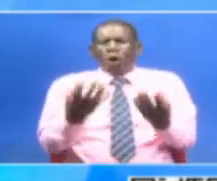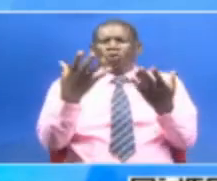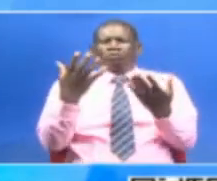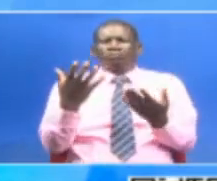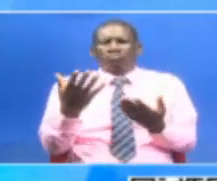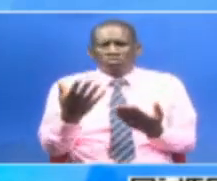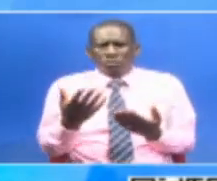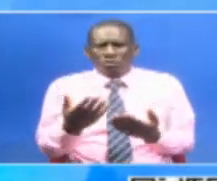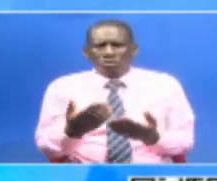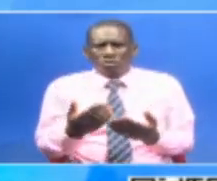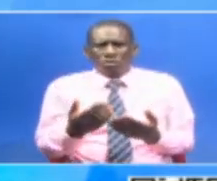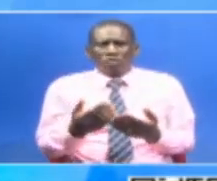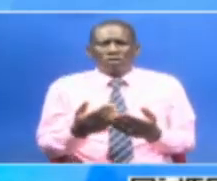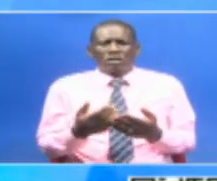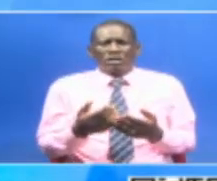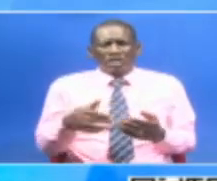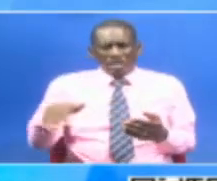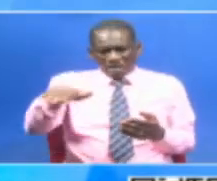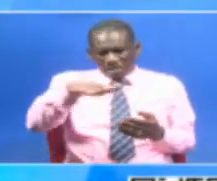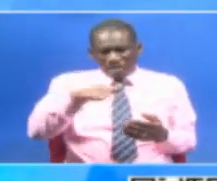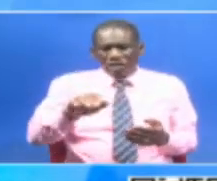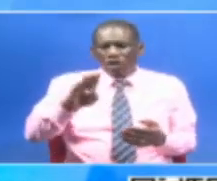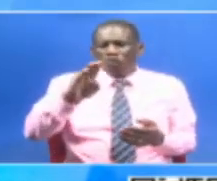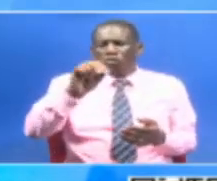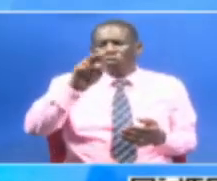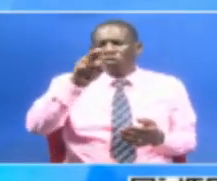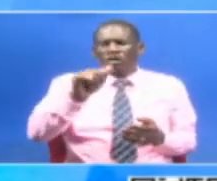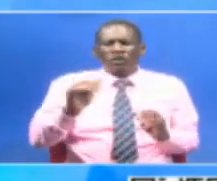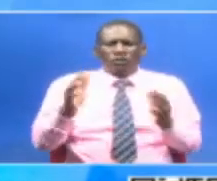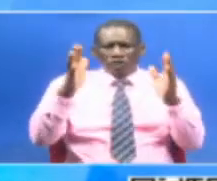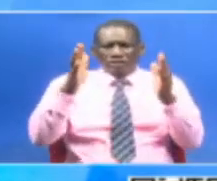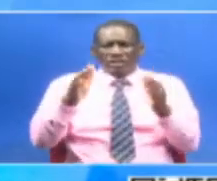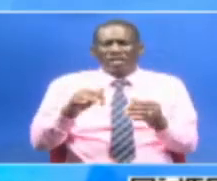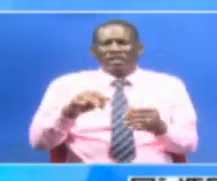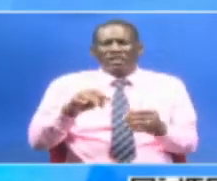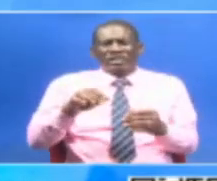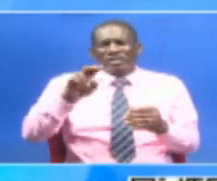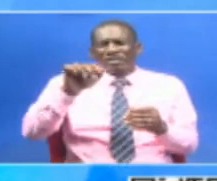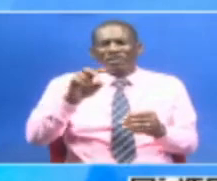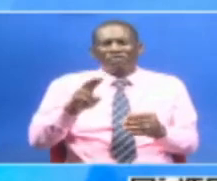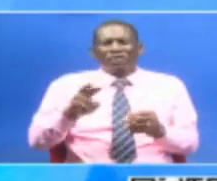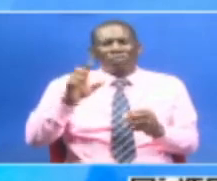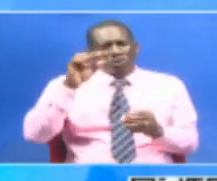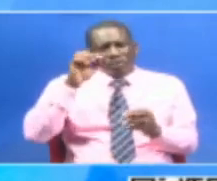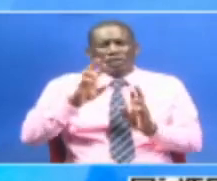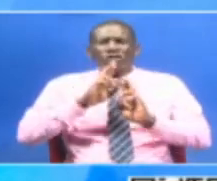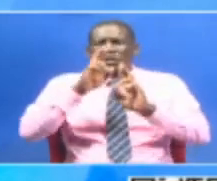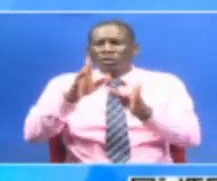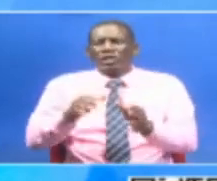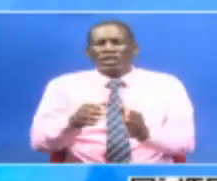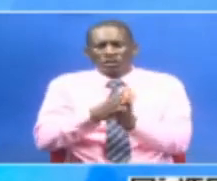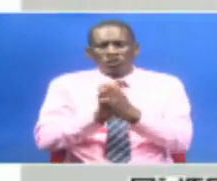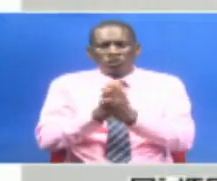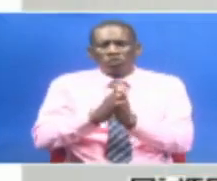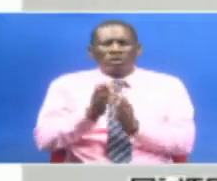two separate areas within Boni Forest. Here's NTV's Coast Affairs reporter Kevin Mutai with those